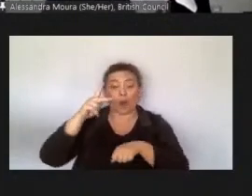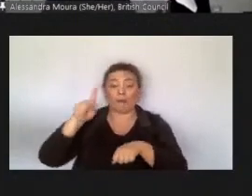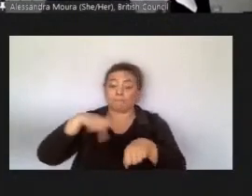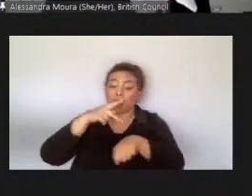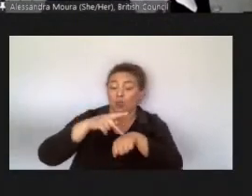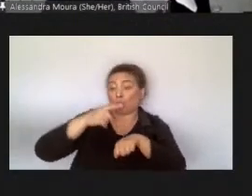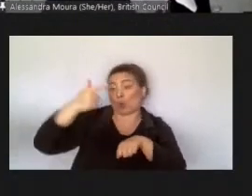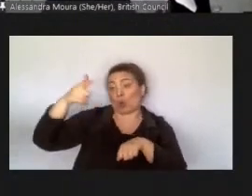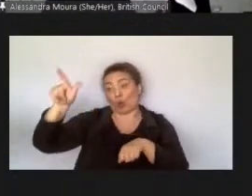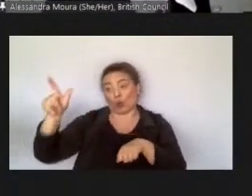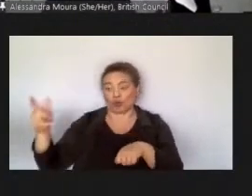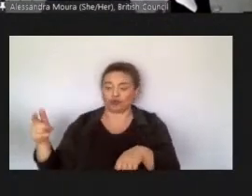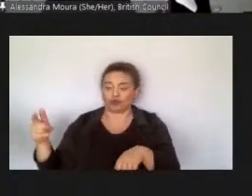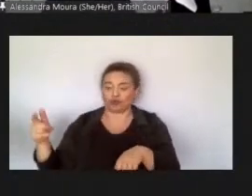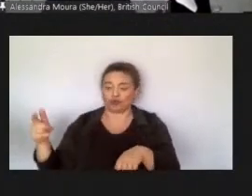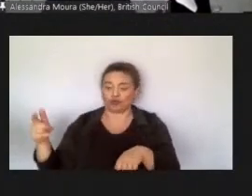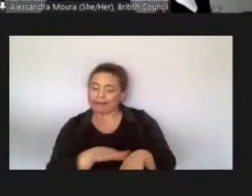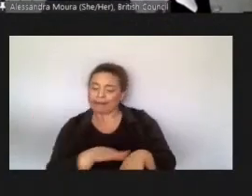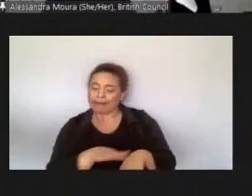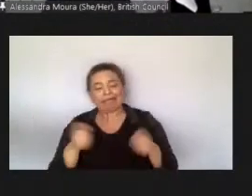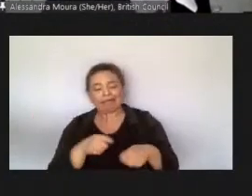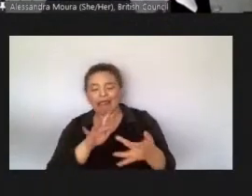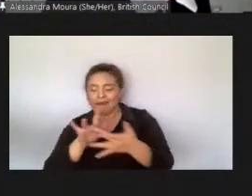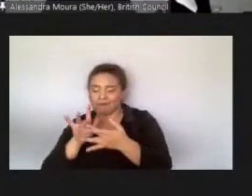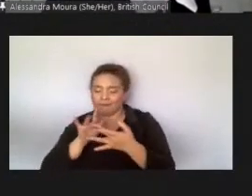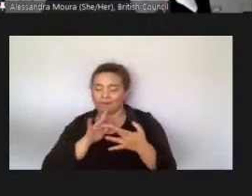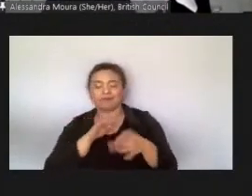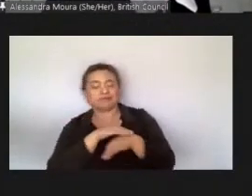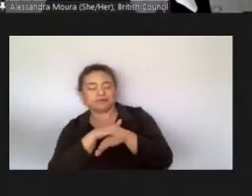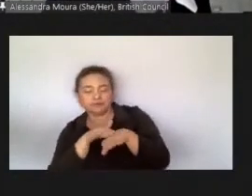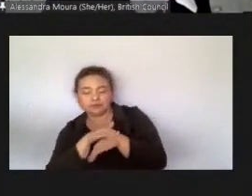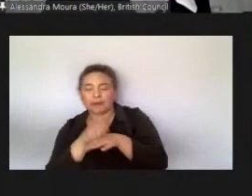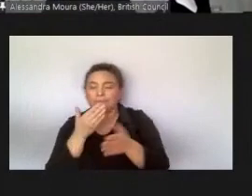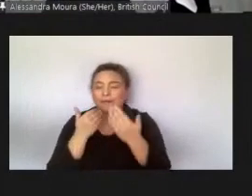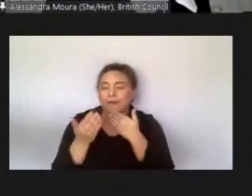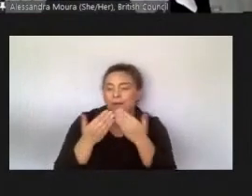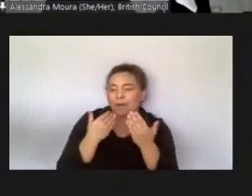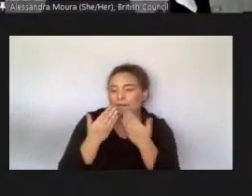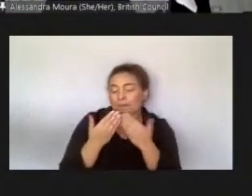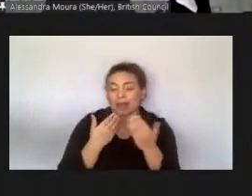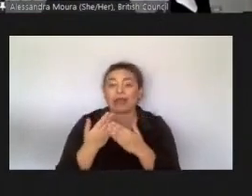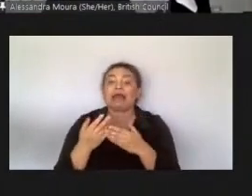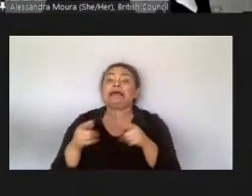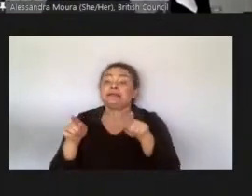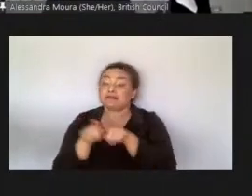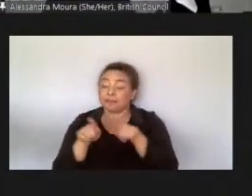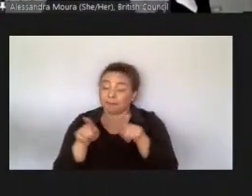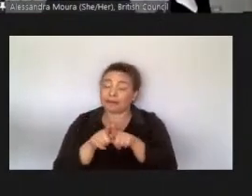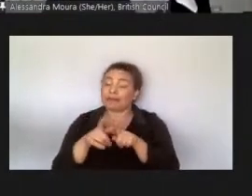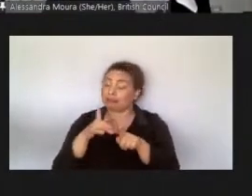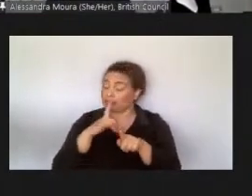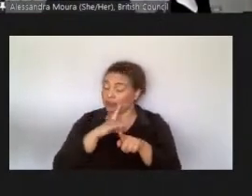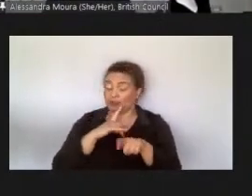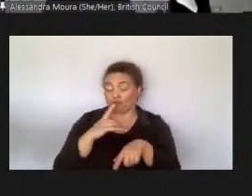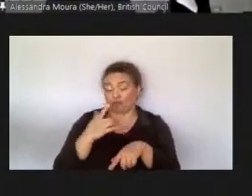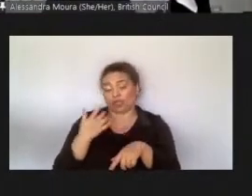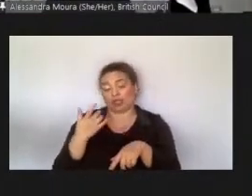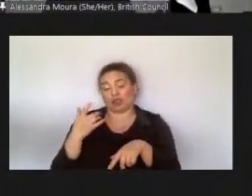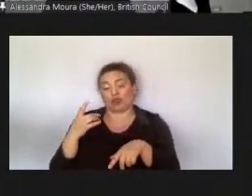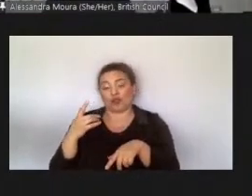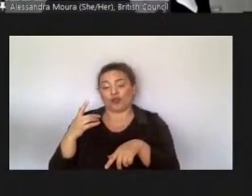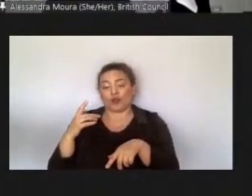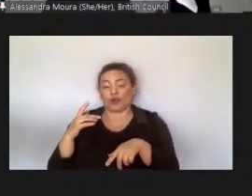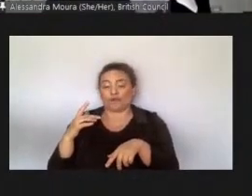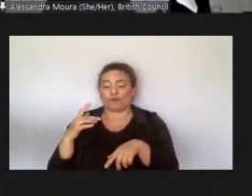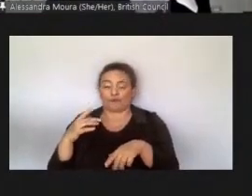summer, where we did lots of activities in English with children and tried to use only English. It was really successful. Doing all these